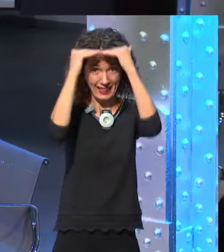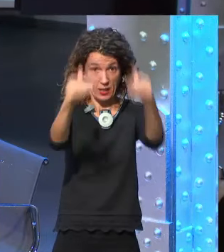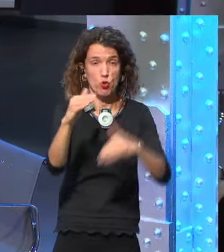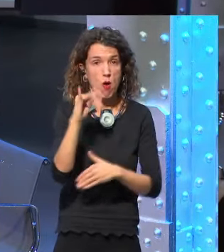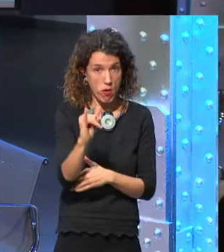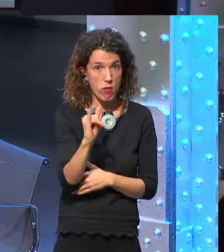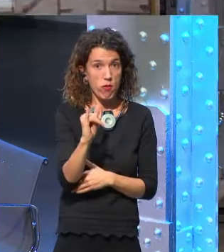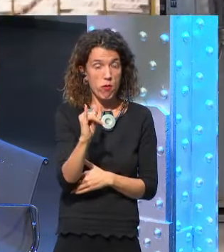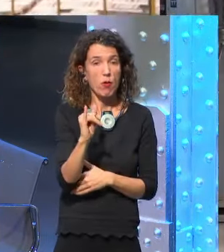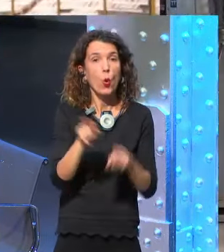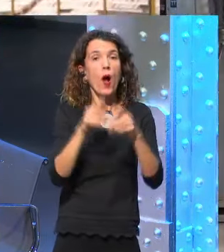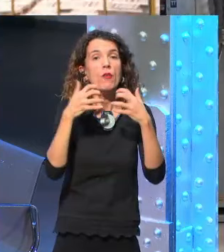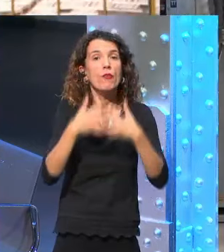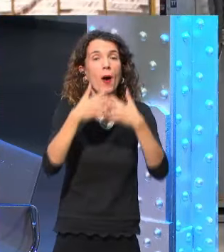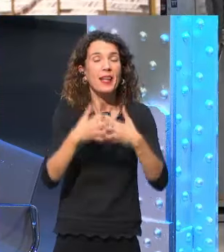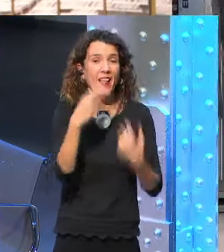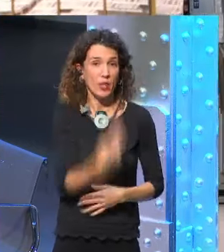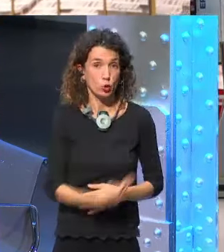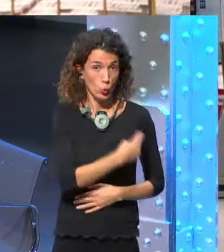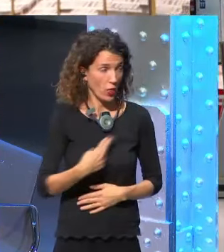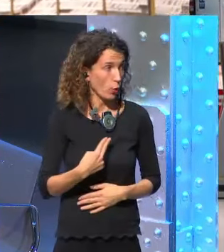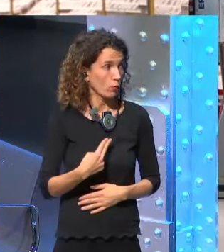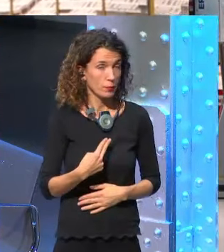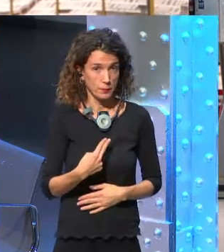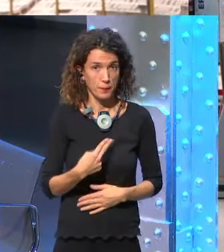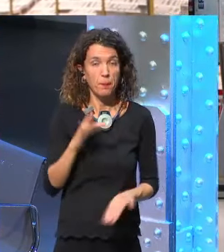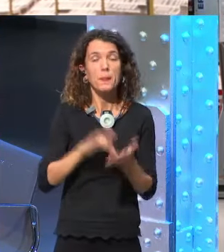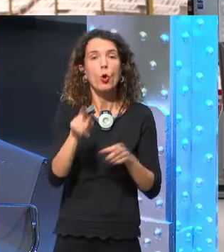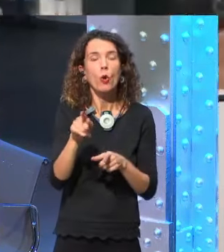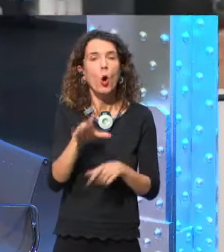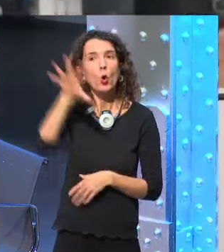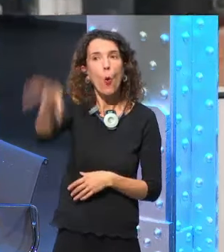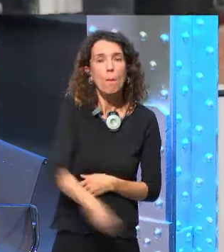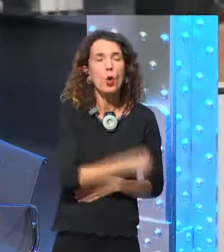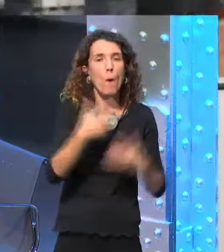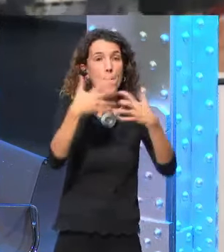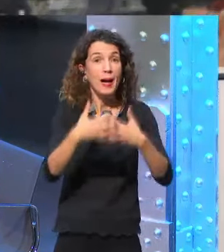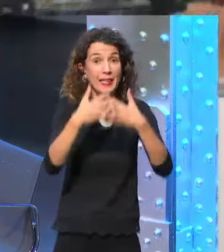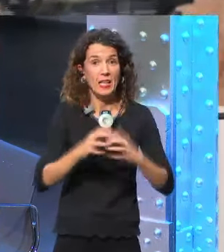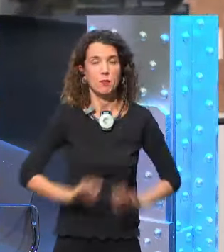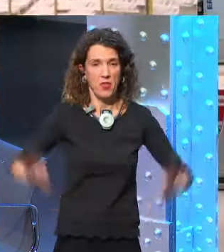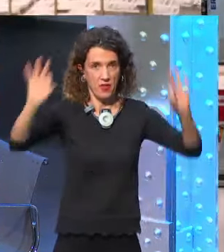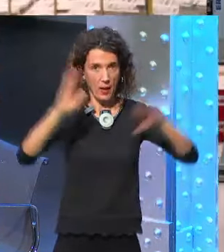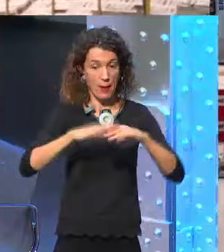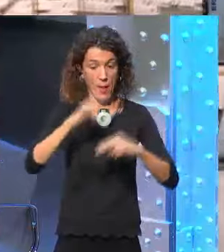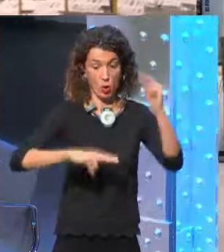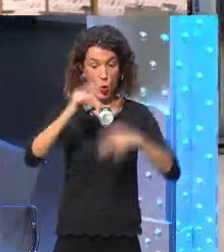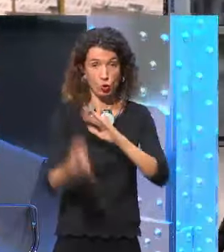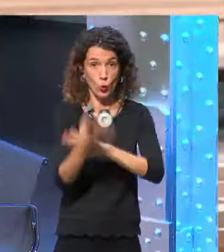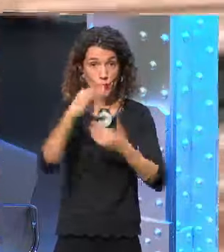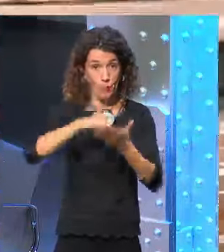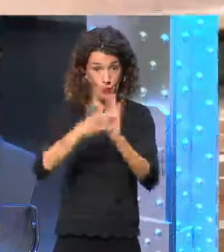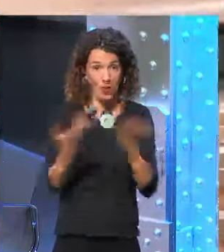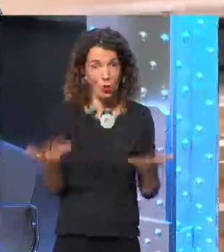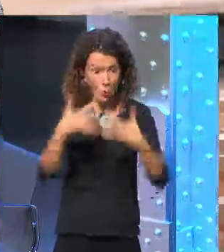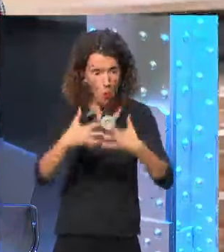Swiss manufacturer who specifically bought a machine to build this project, but is now able to do all kinds of